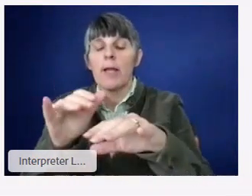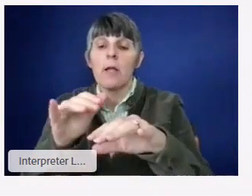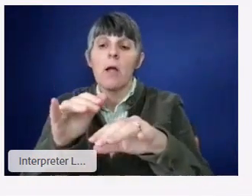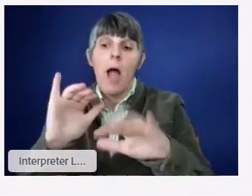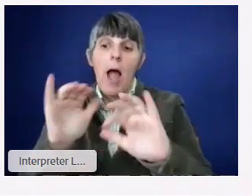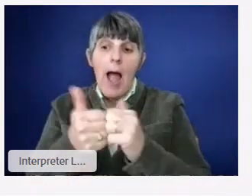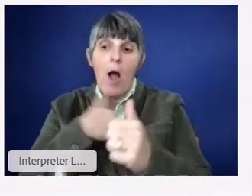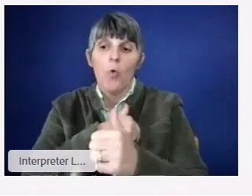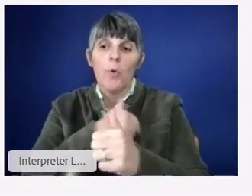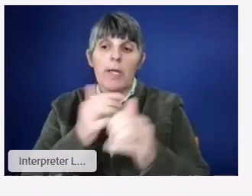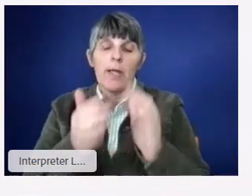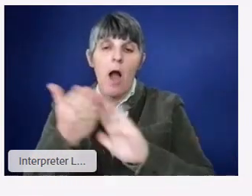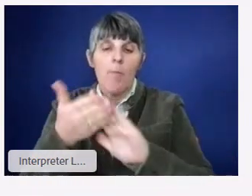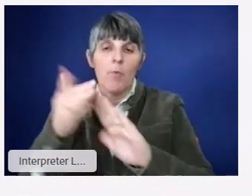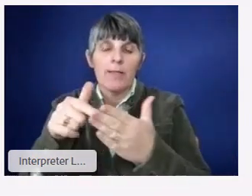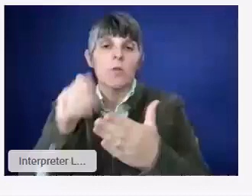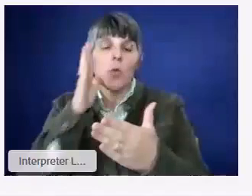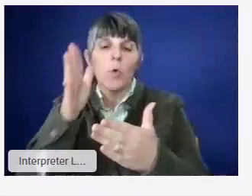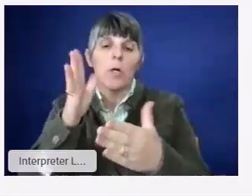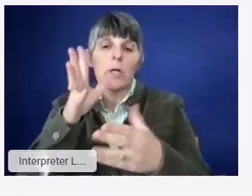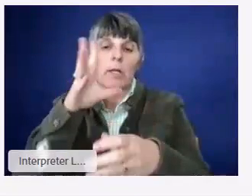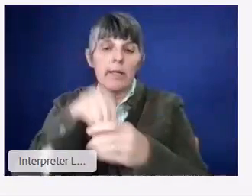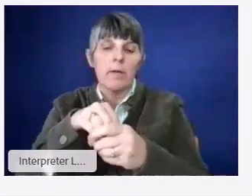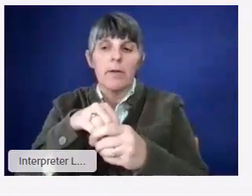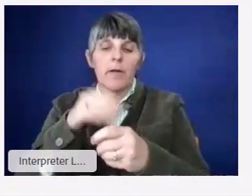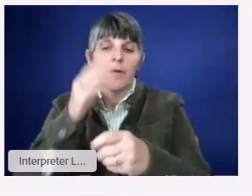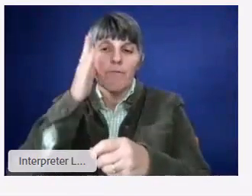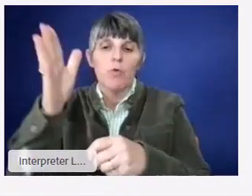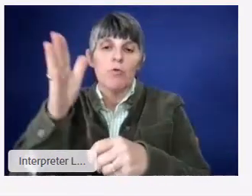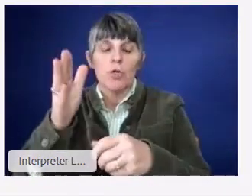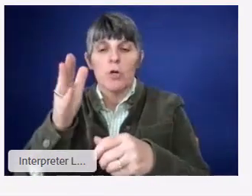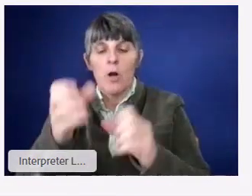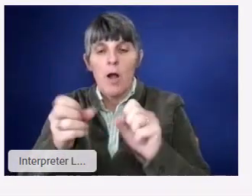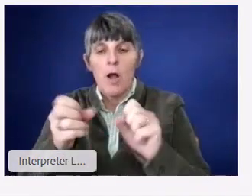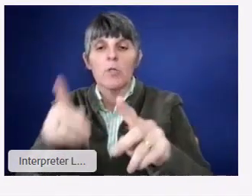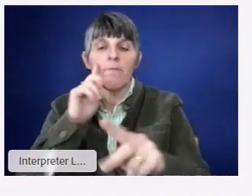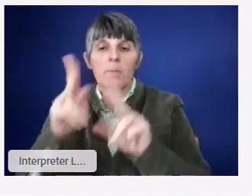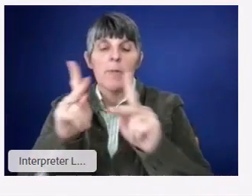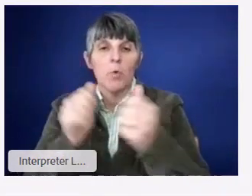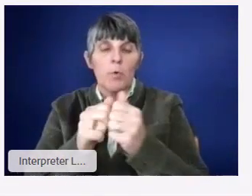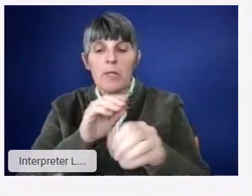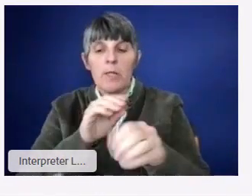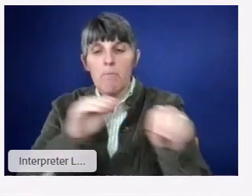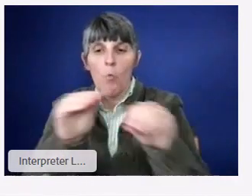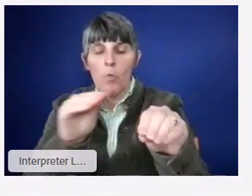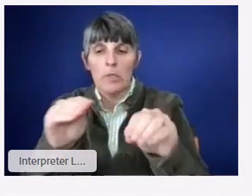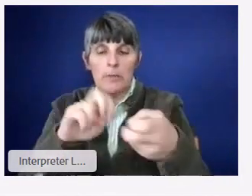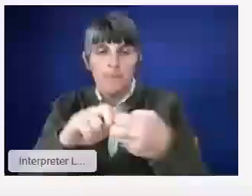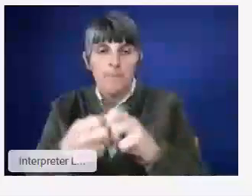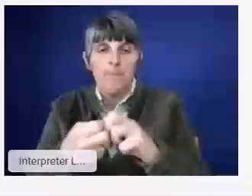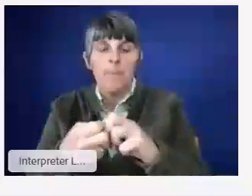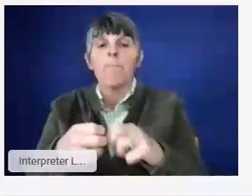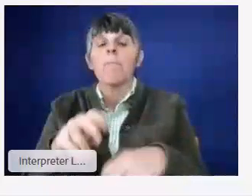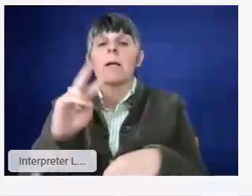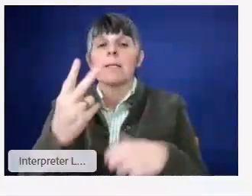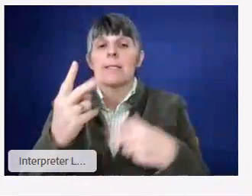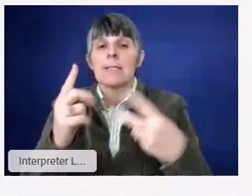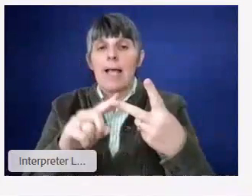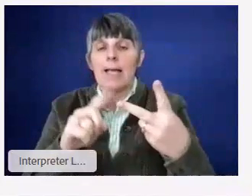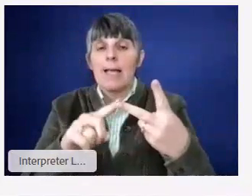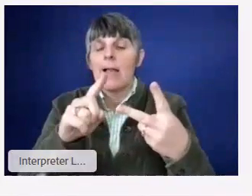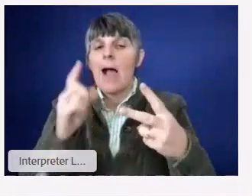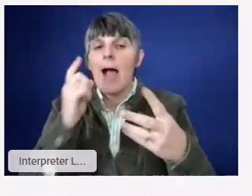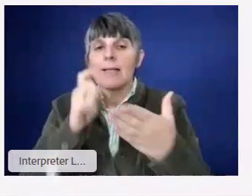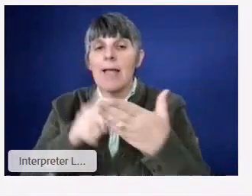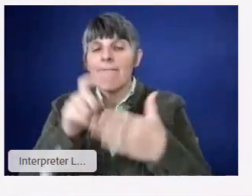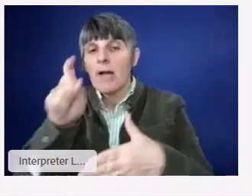reduce the cost of future deployments of this very critical personal mobility enhancement. Second goal is to identify needs and challenges